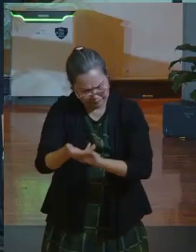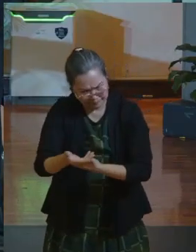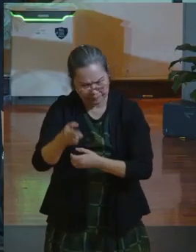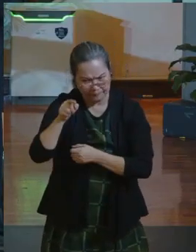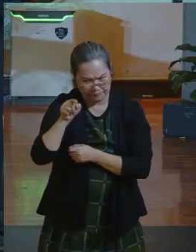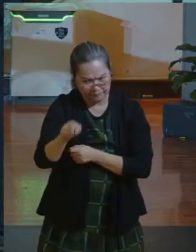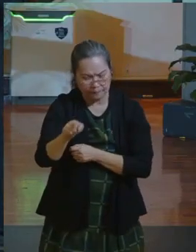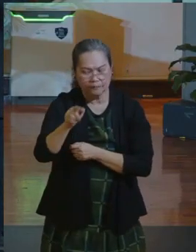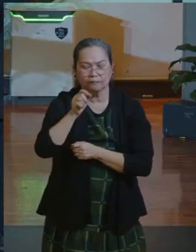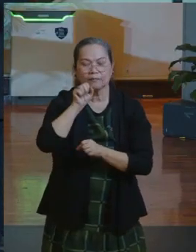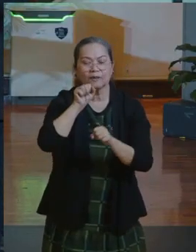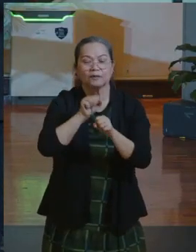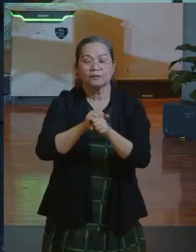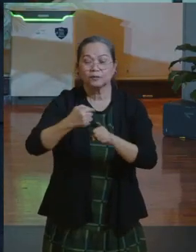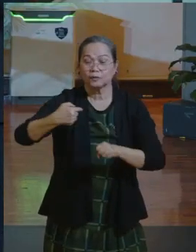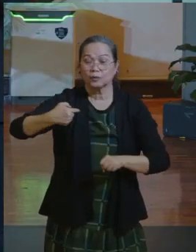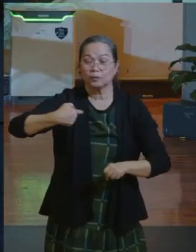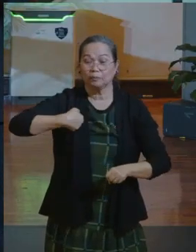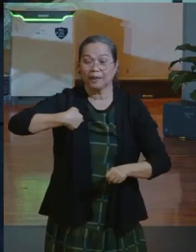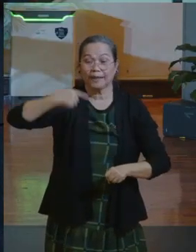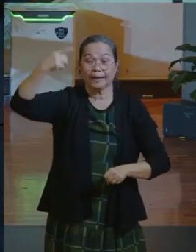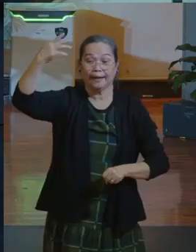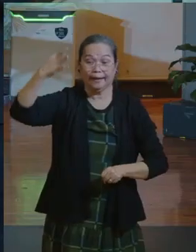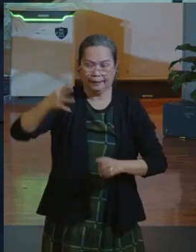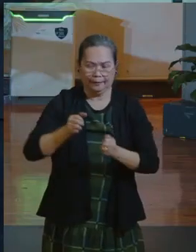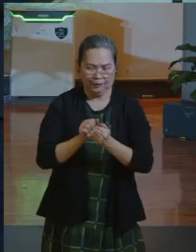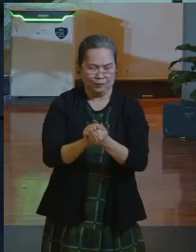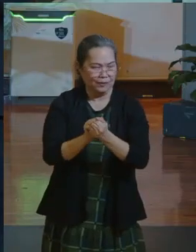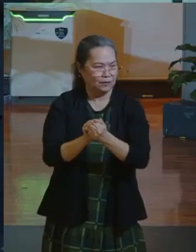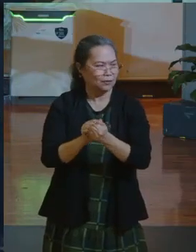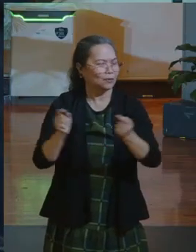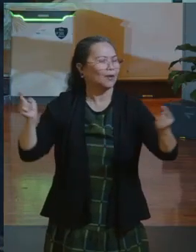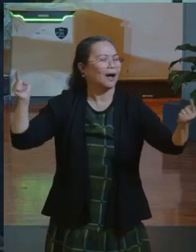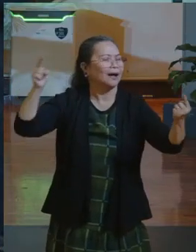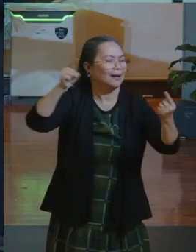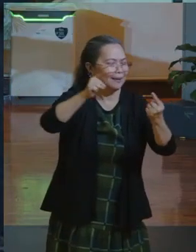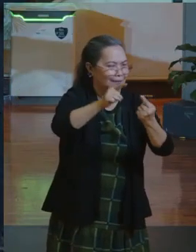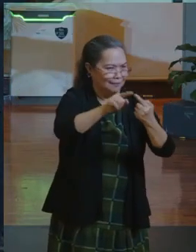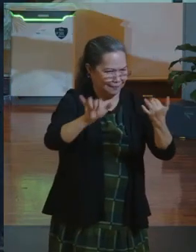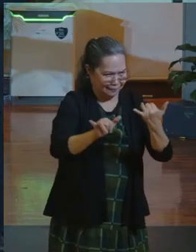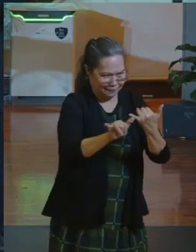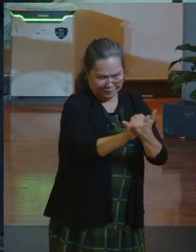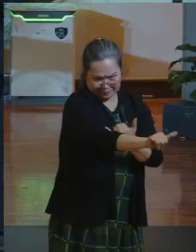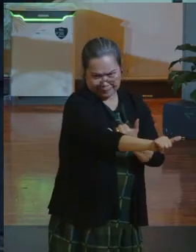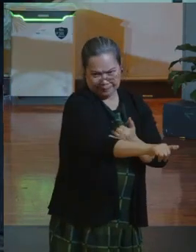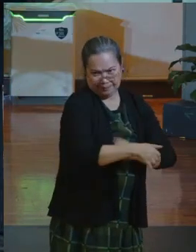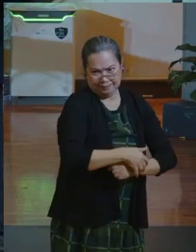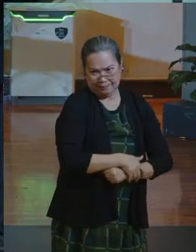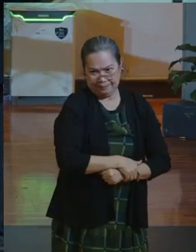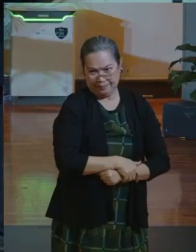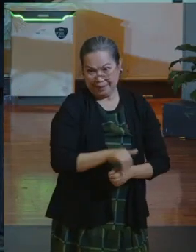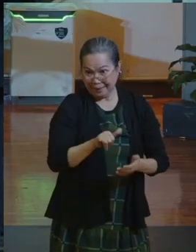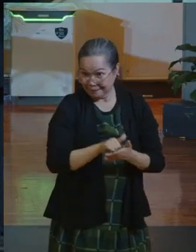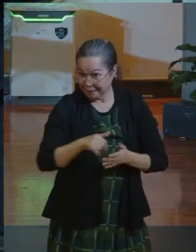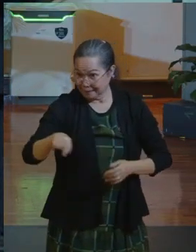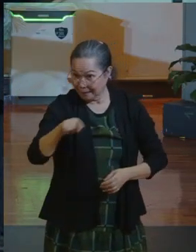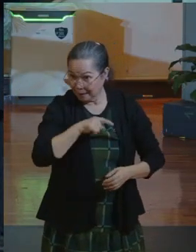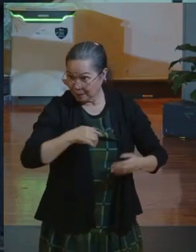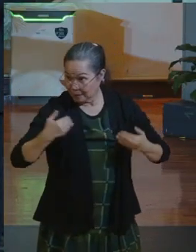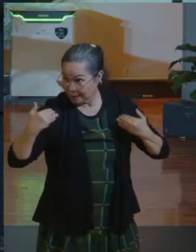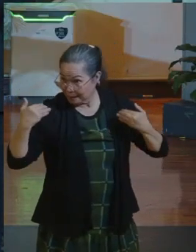And lo, I am with you always up till the end of the age. Yan po ang ating mission statement.